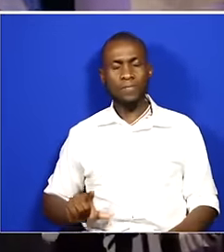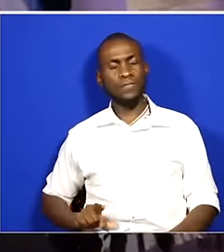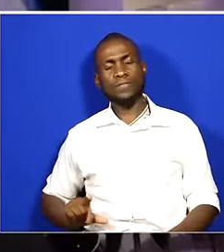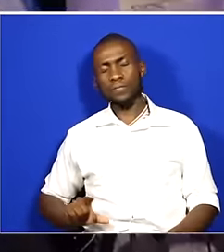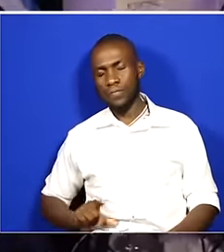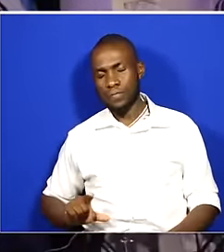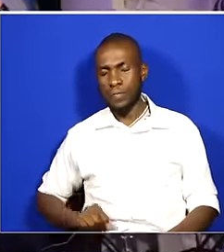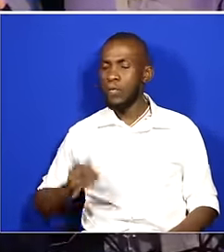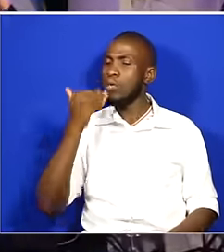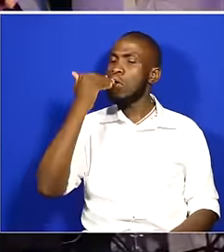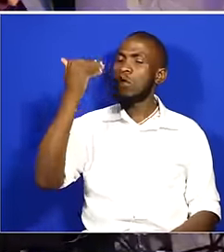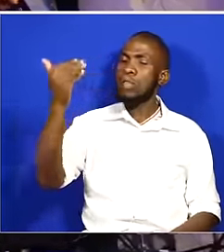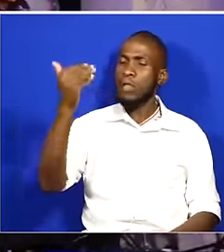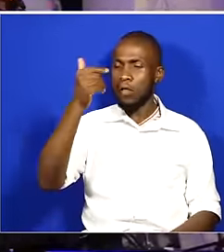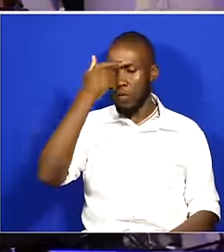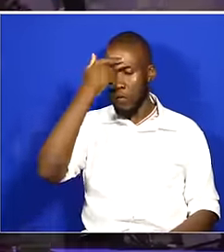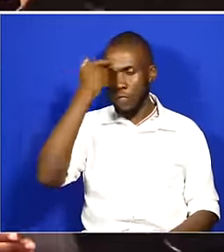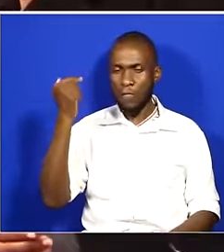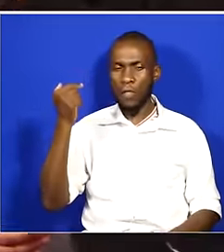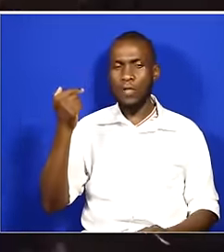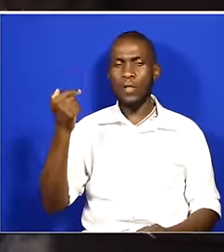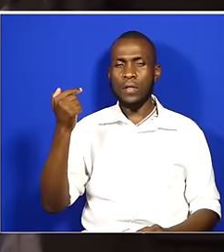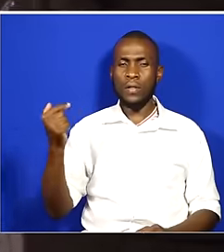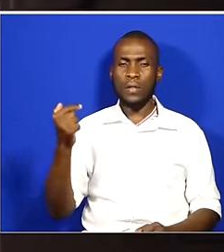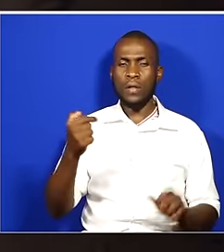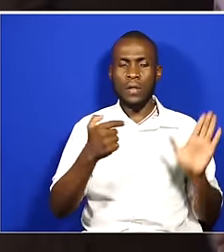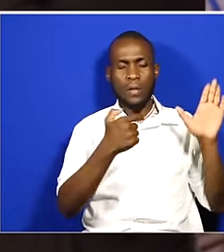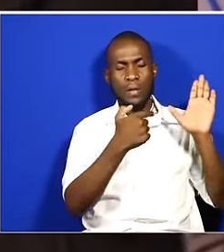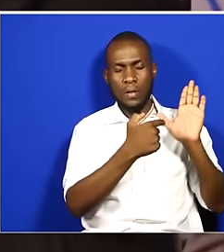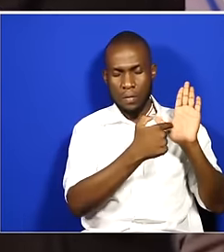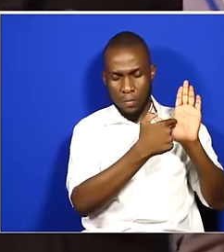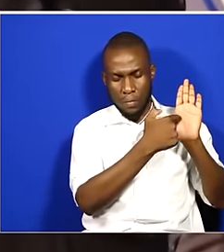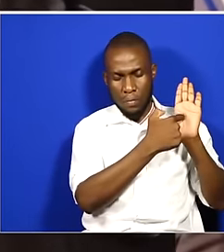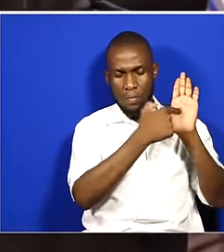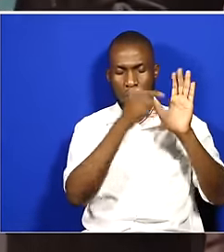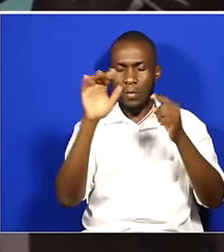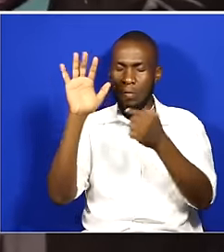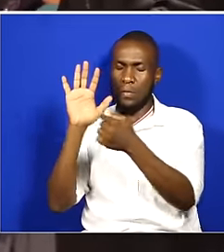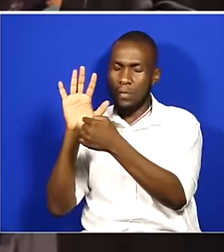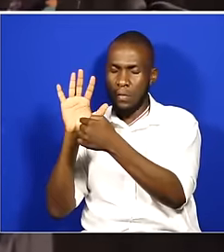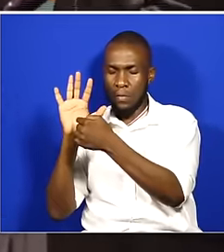Thank you.